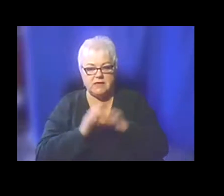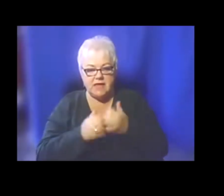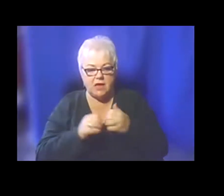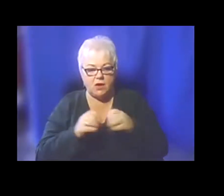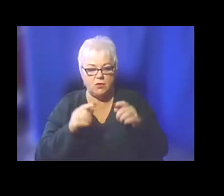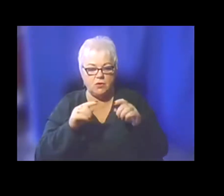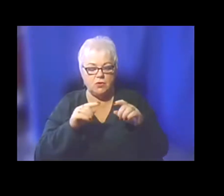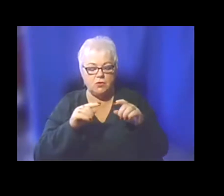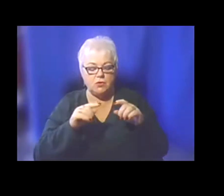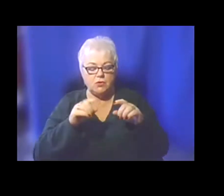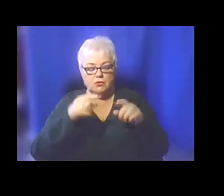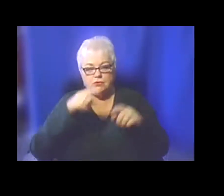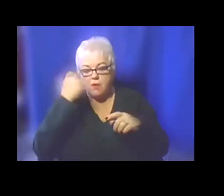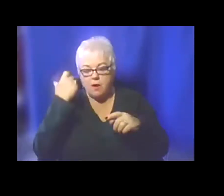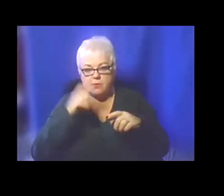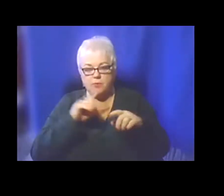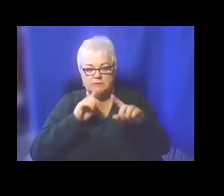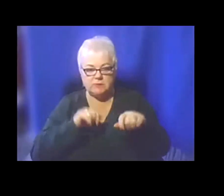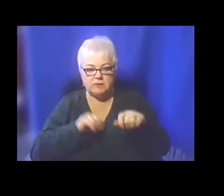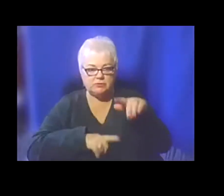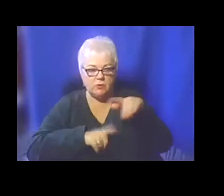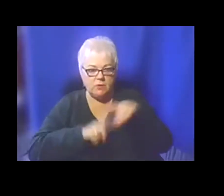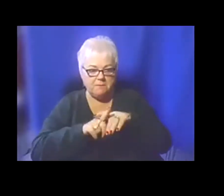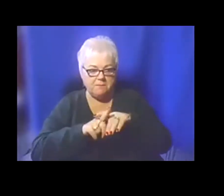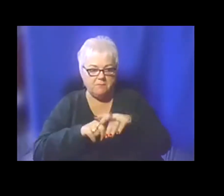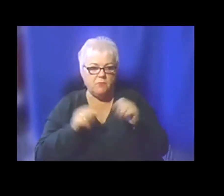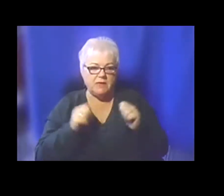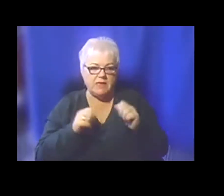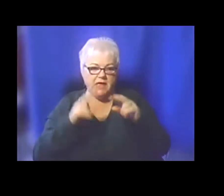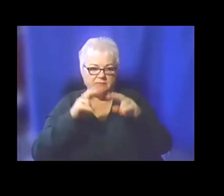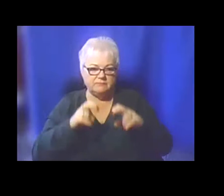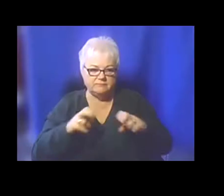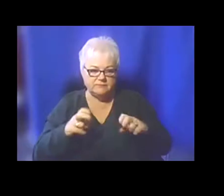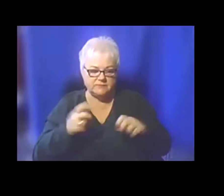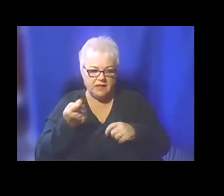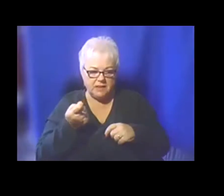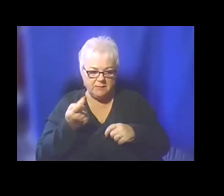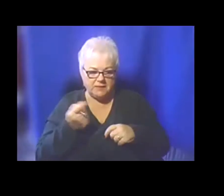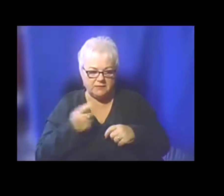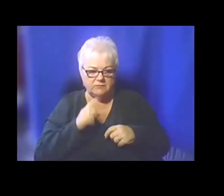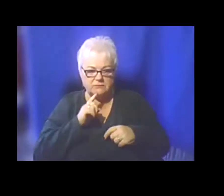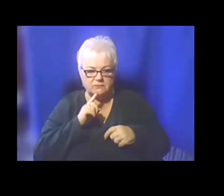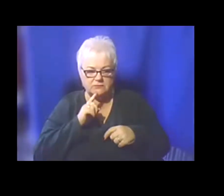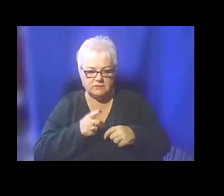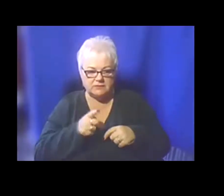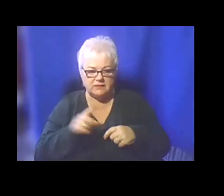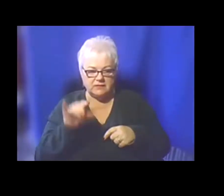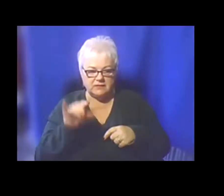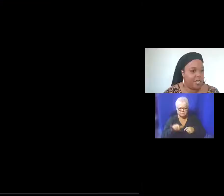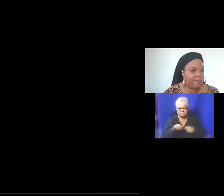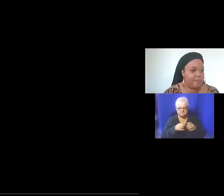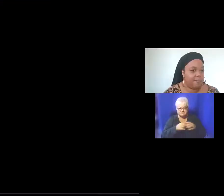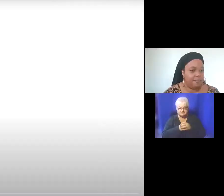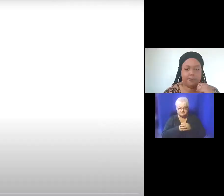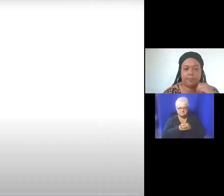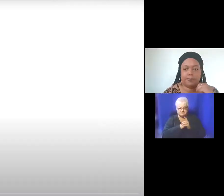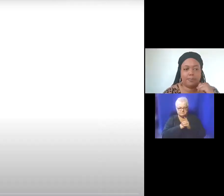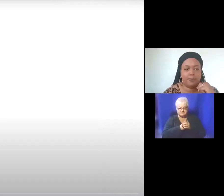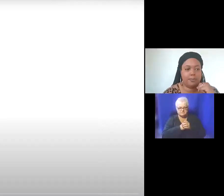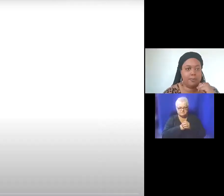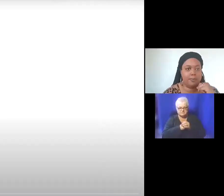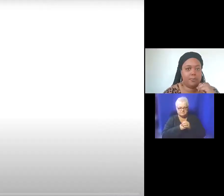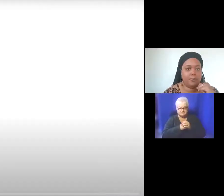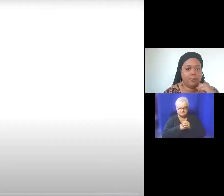show up. And so we'll go into it and we can unpack it a little bit because I actually sort of really like this clip in particular.